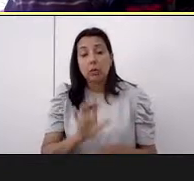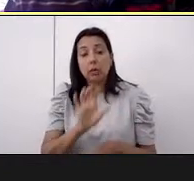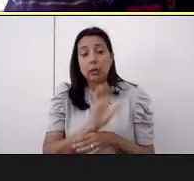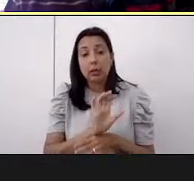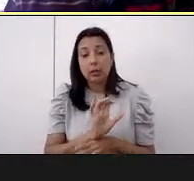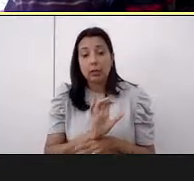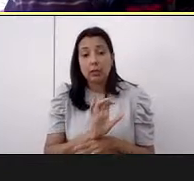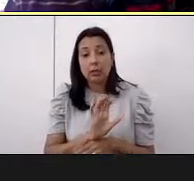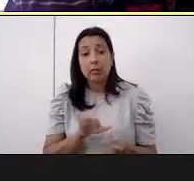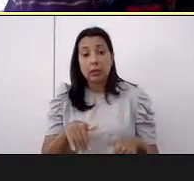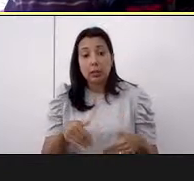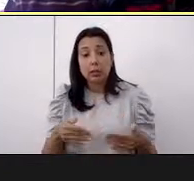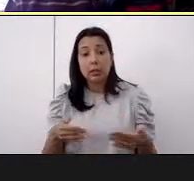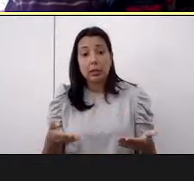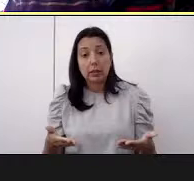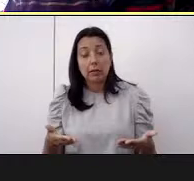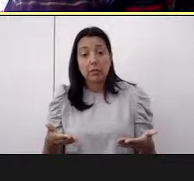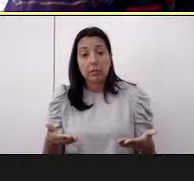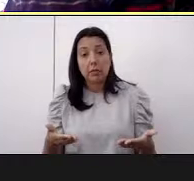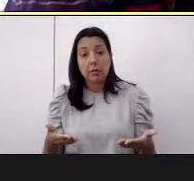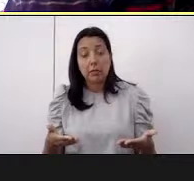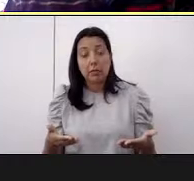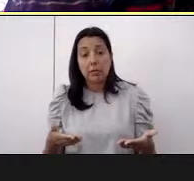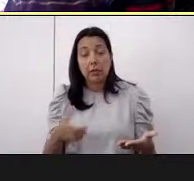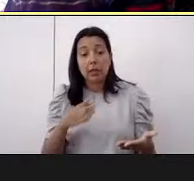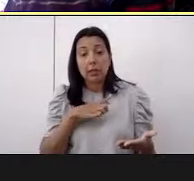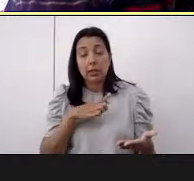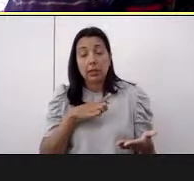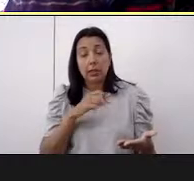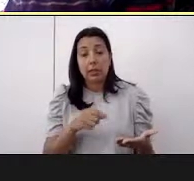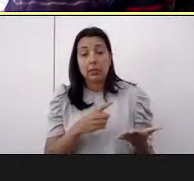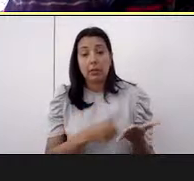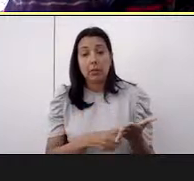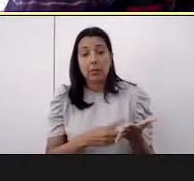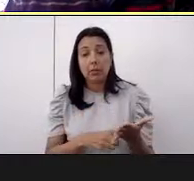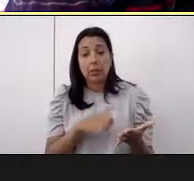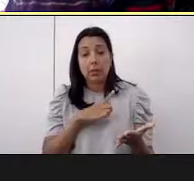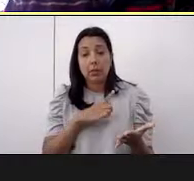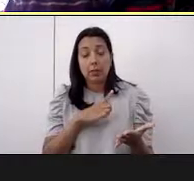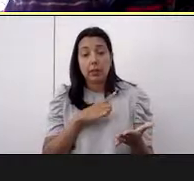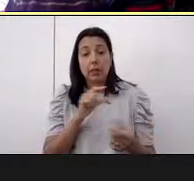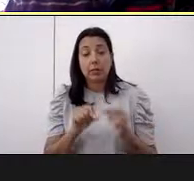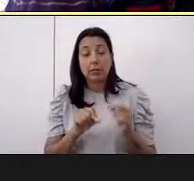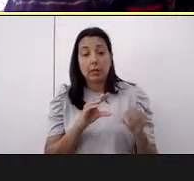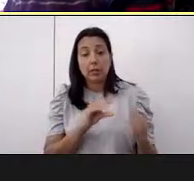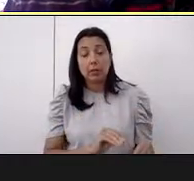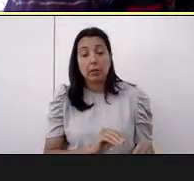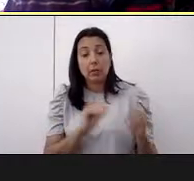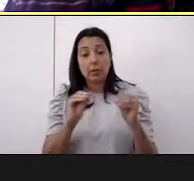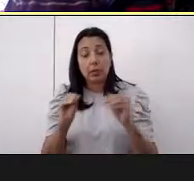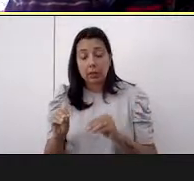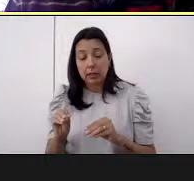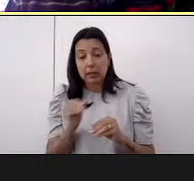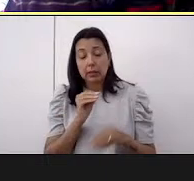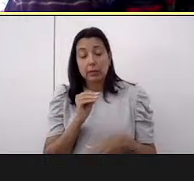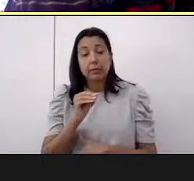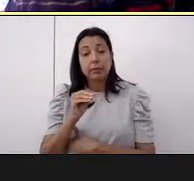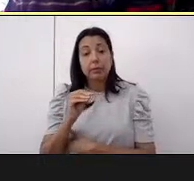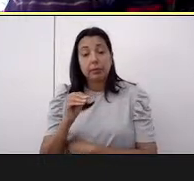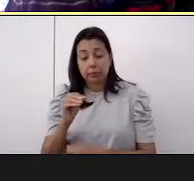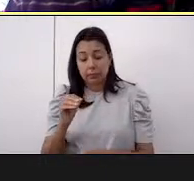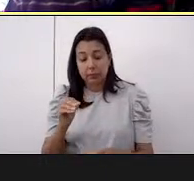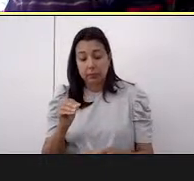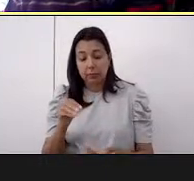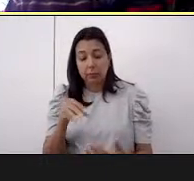are committed to social transformation. These professionals who join social movements are called cause lawyers and